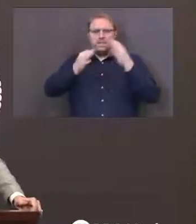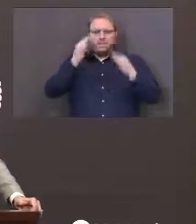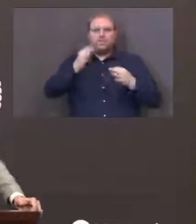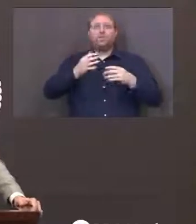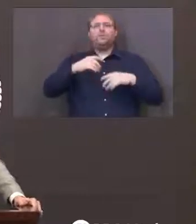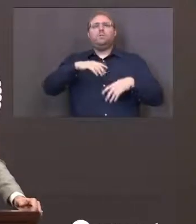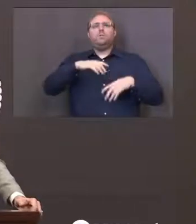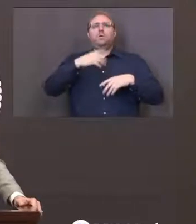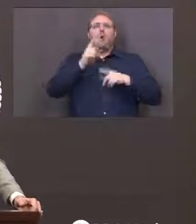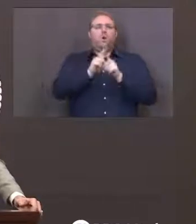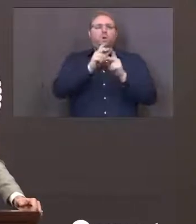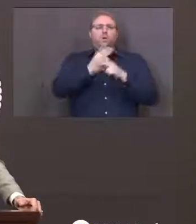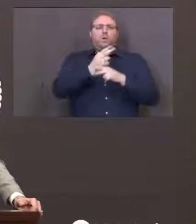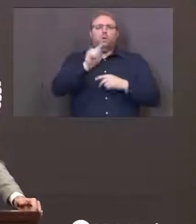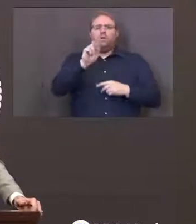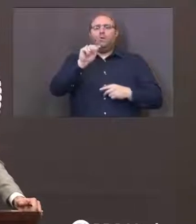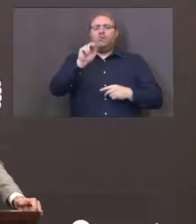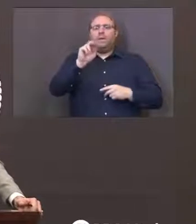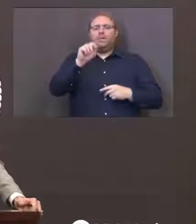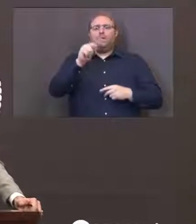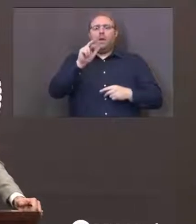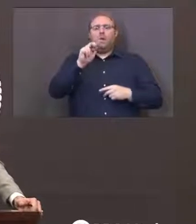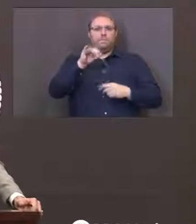transparency website for purchasing is